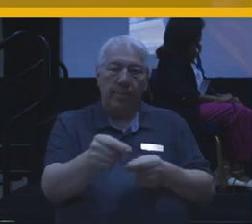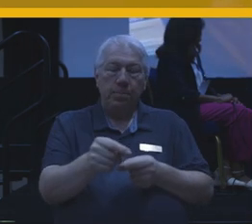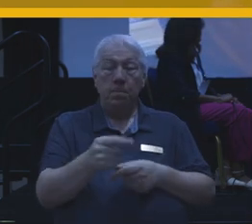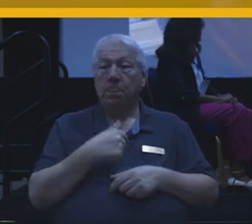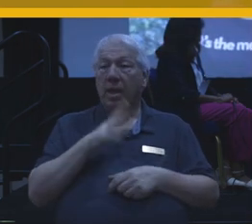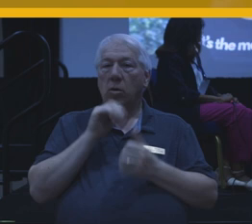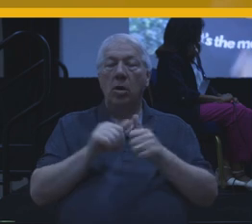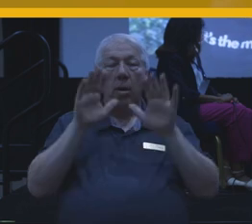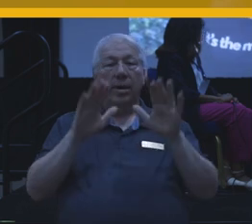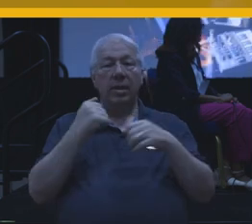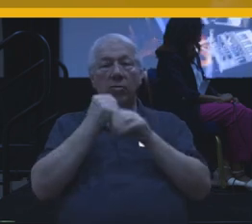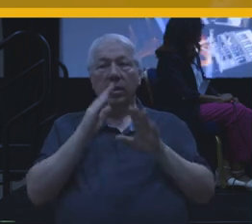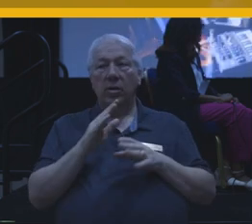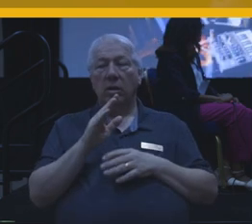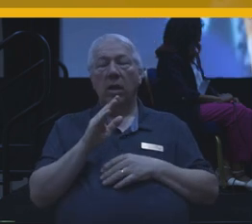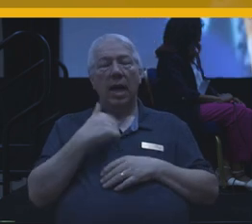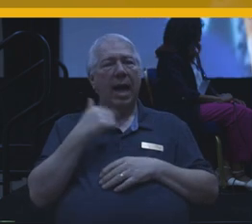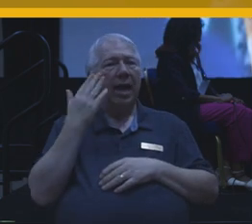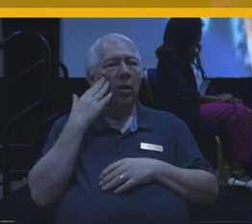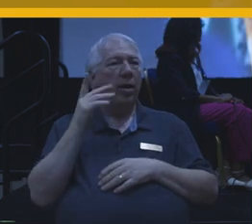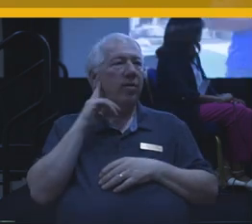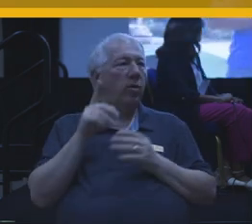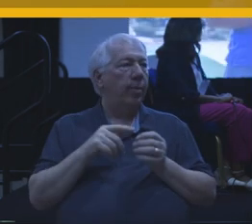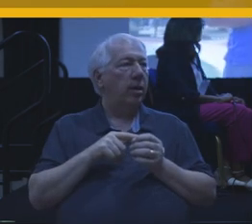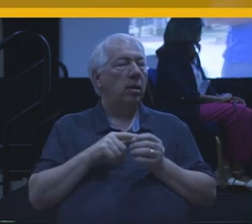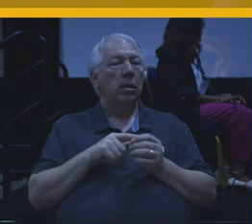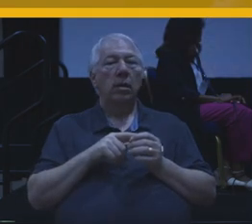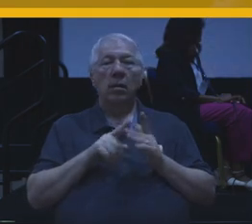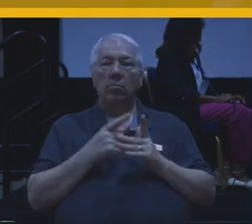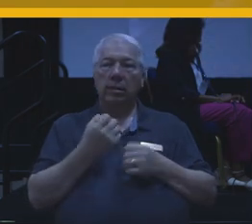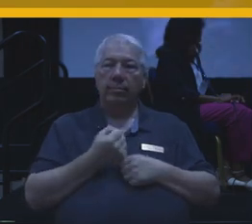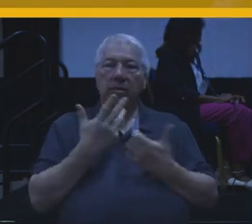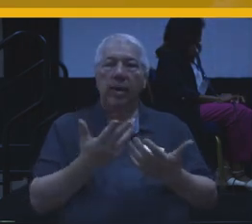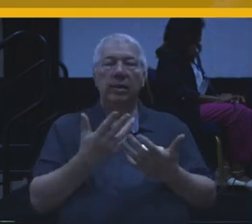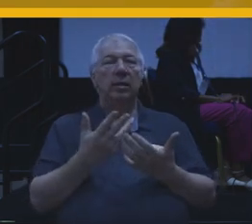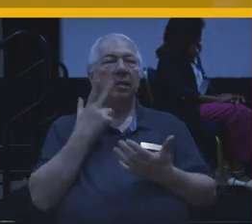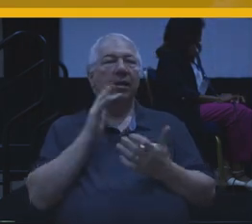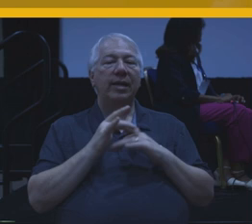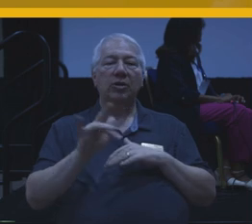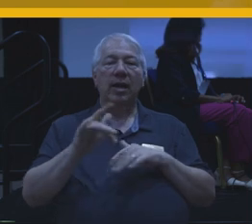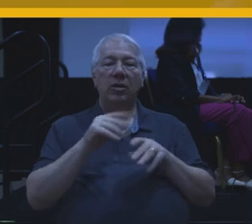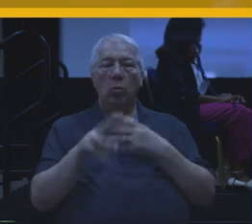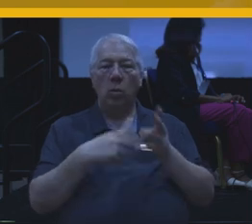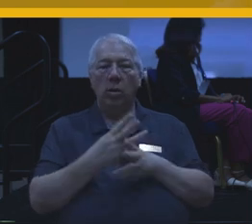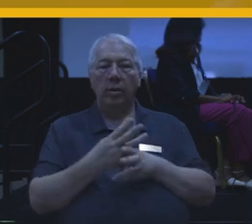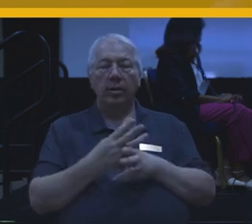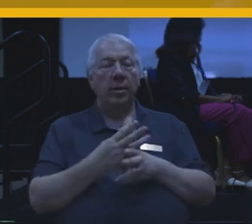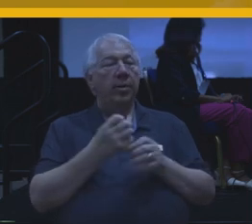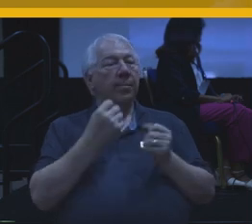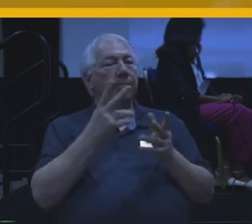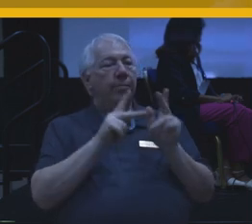some amazing creators and entrepreneurs that I know, have heard about, dig into their inspiration, and see how they let it shine into the world. It's getting